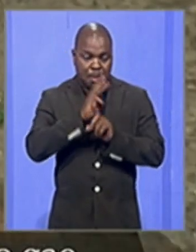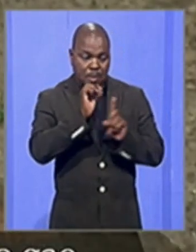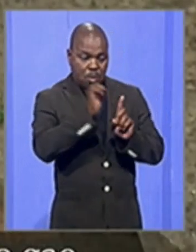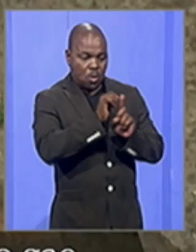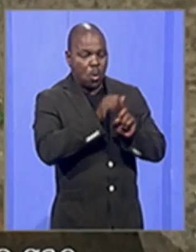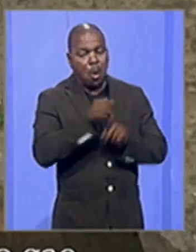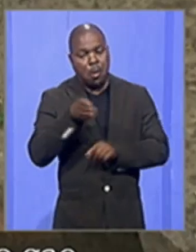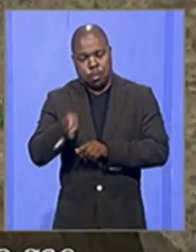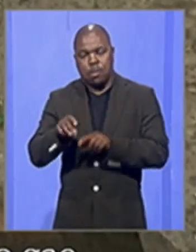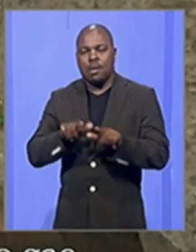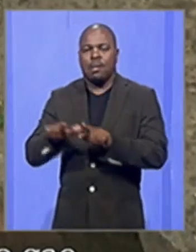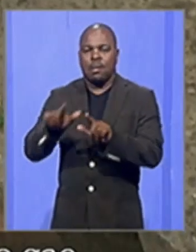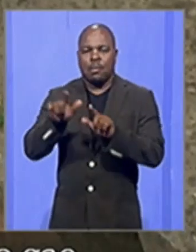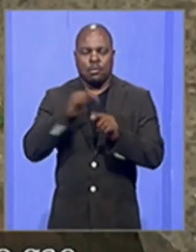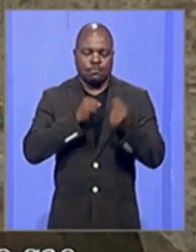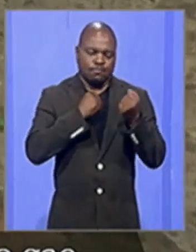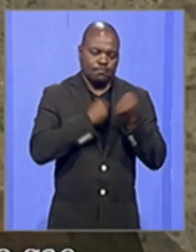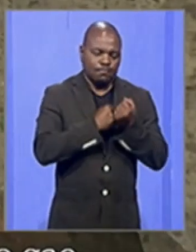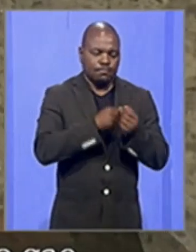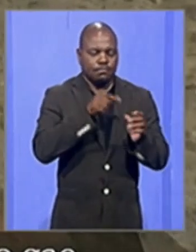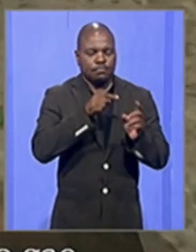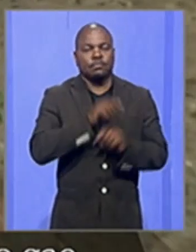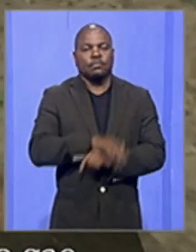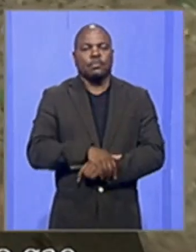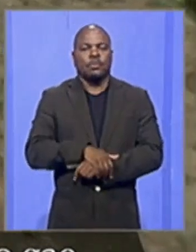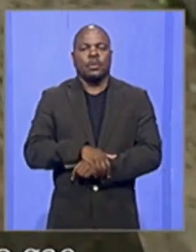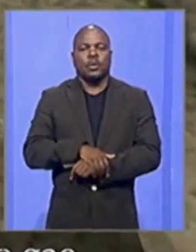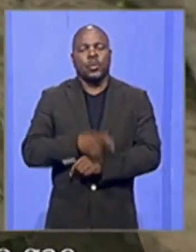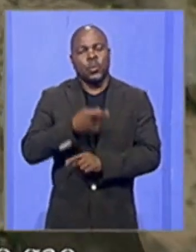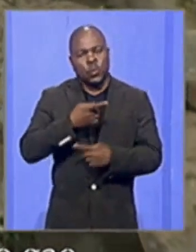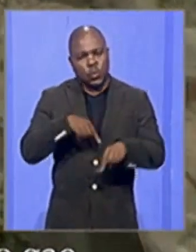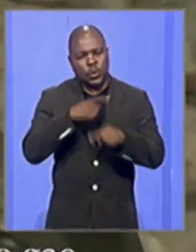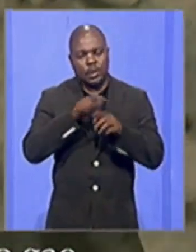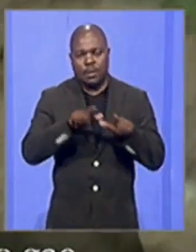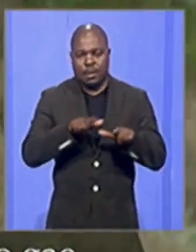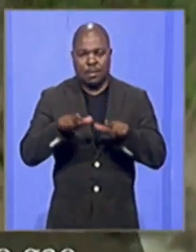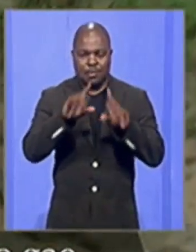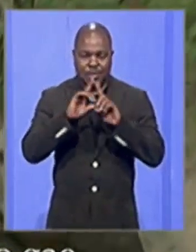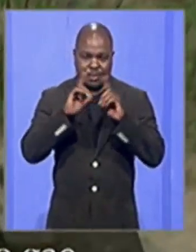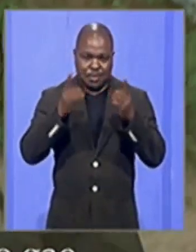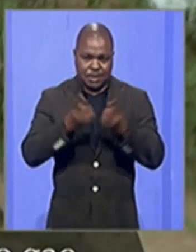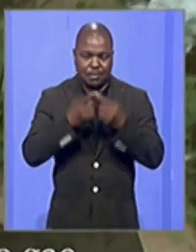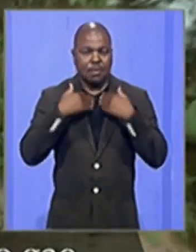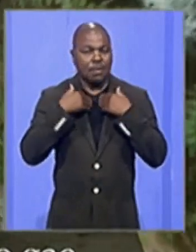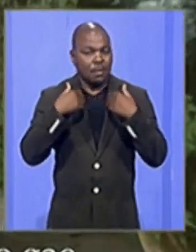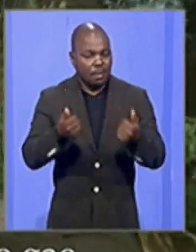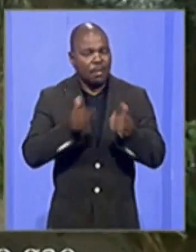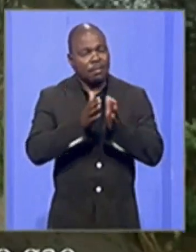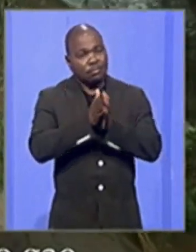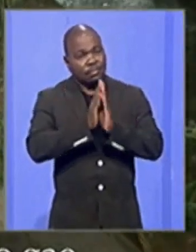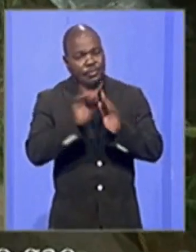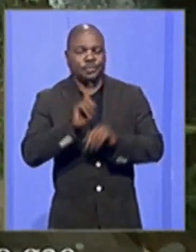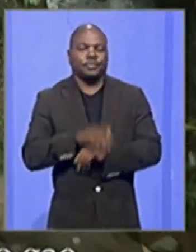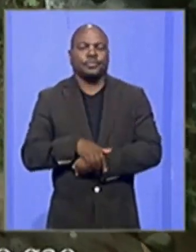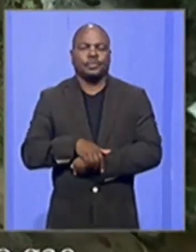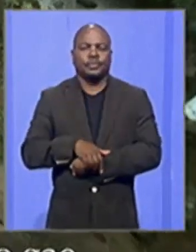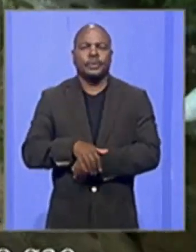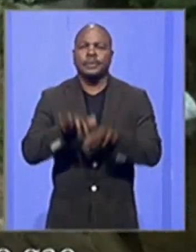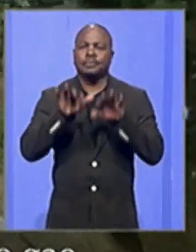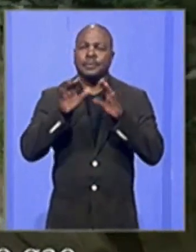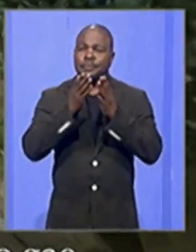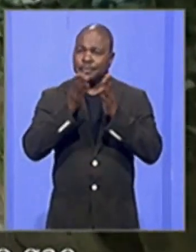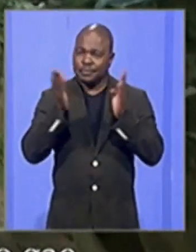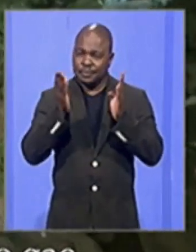kwa Limpopo go mona ya ke monokeng. Our appeal as the Limpopo Department of Health is to the